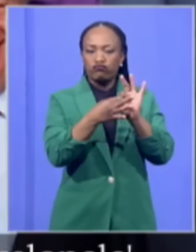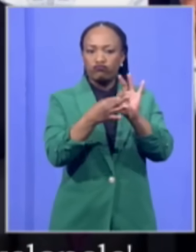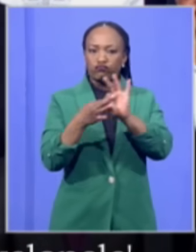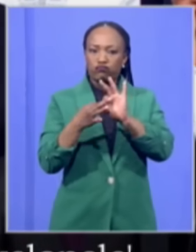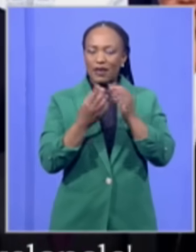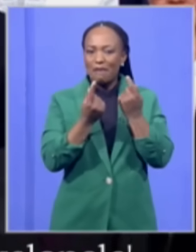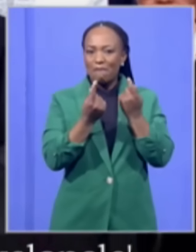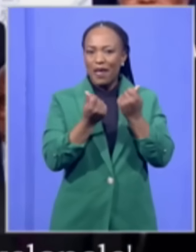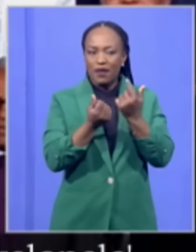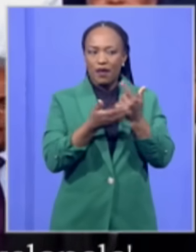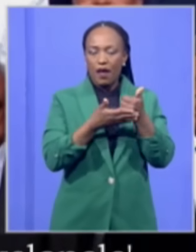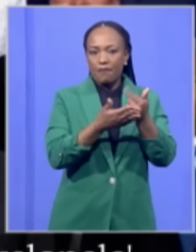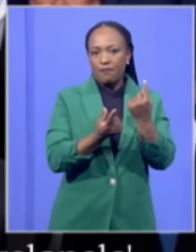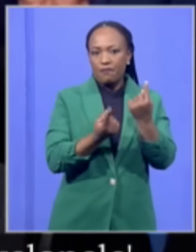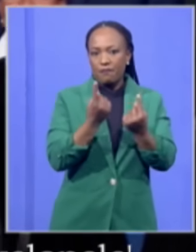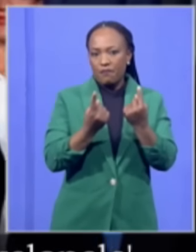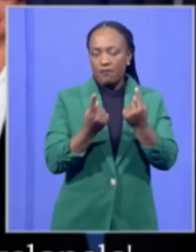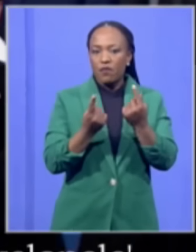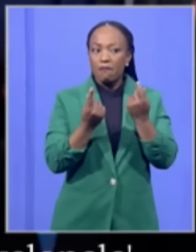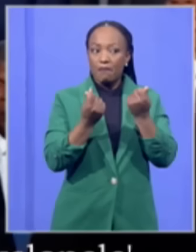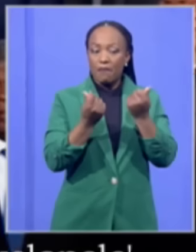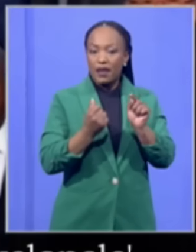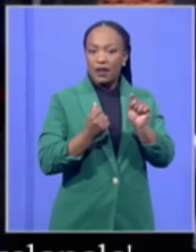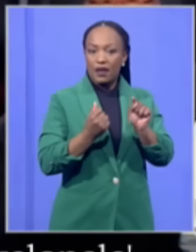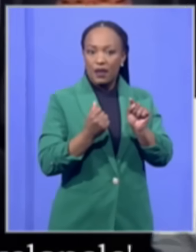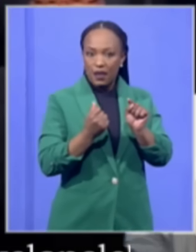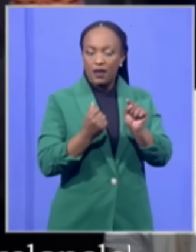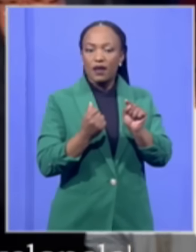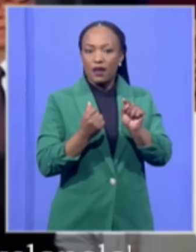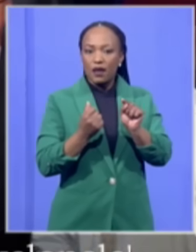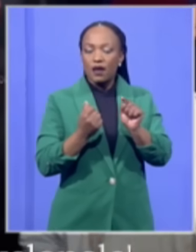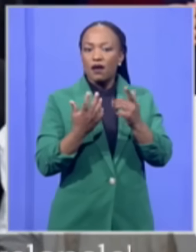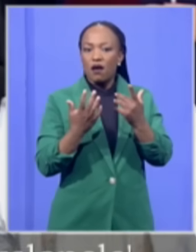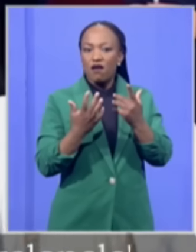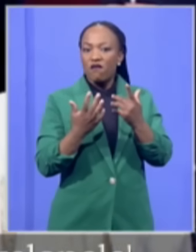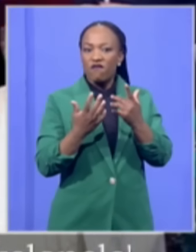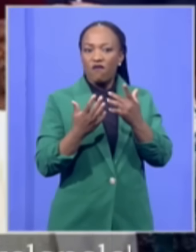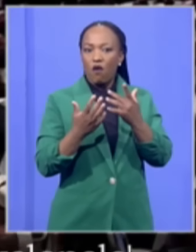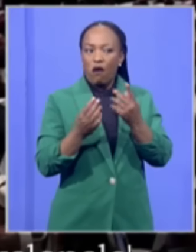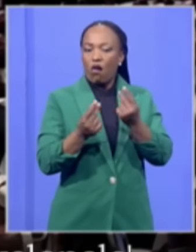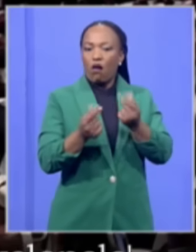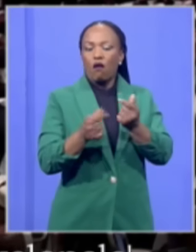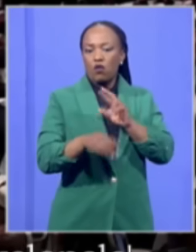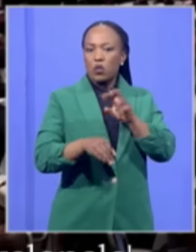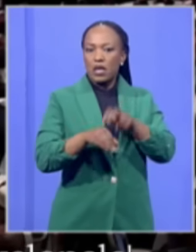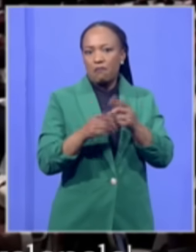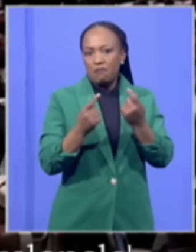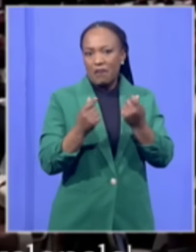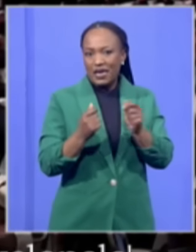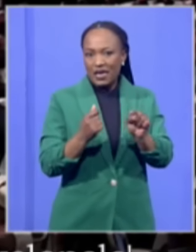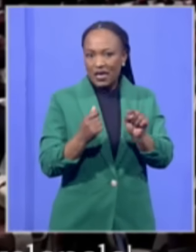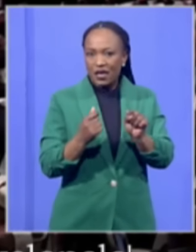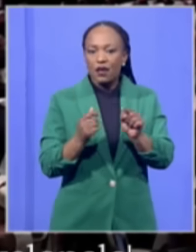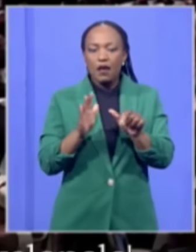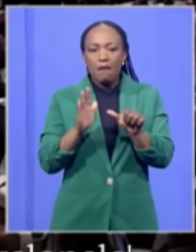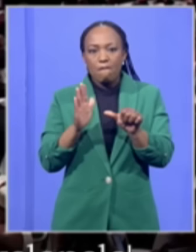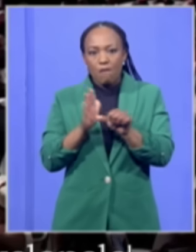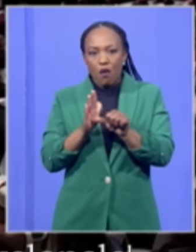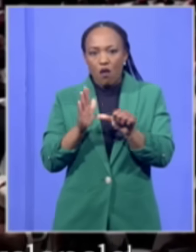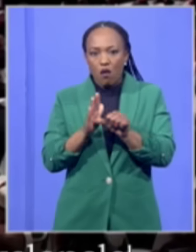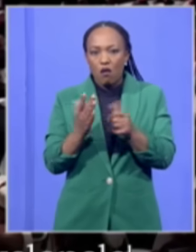boditšhabatšhaba le go rarolla dihlotlo tša mašeleng tšeo di thibelago dipeeletšo tšeo di nyakegago ka pela. Nako e bohlokwa kudu ke